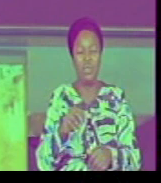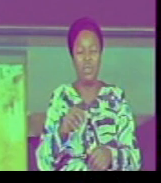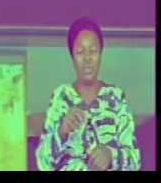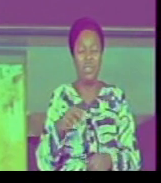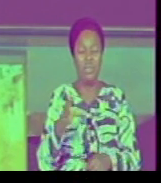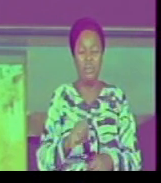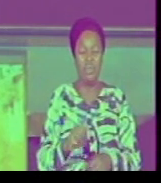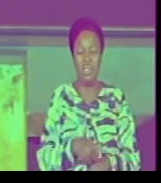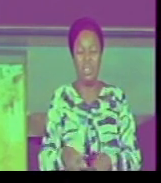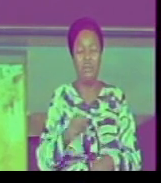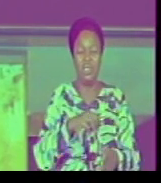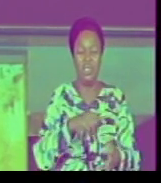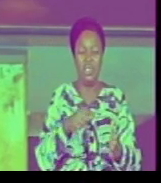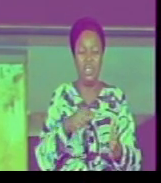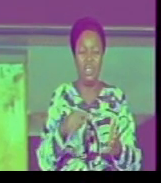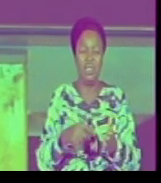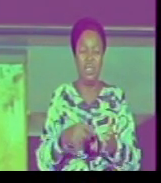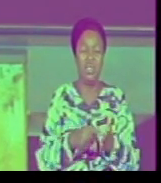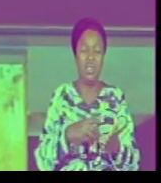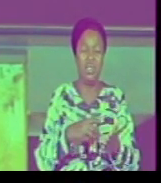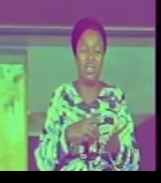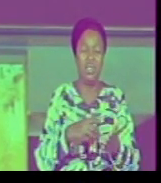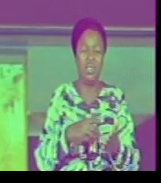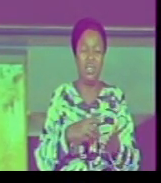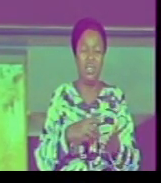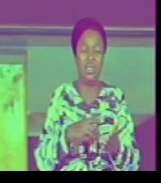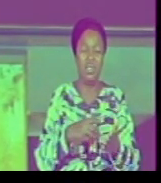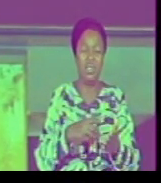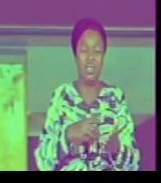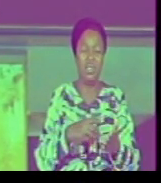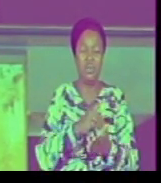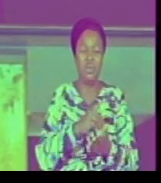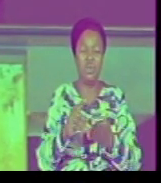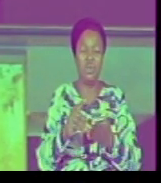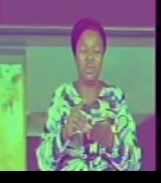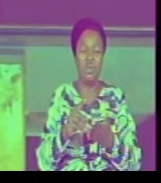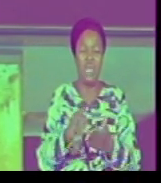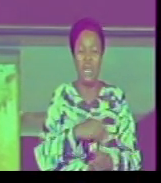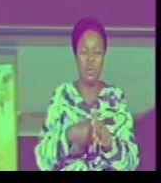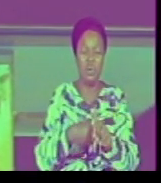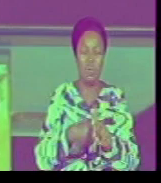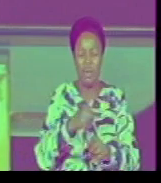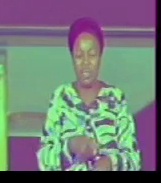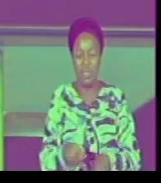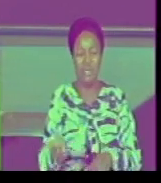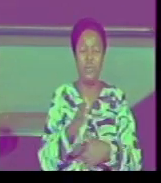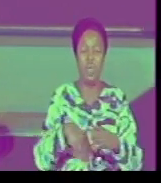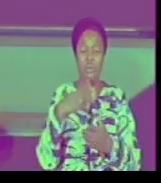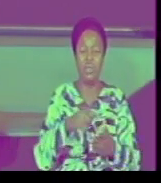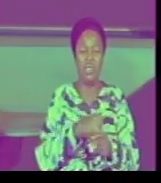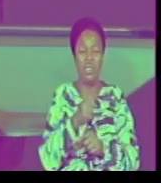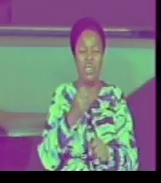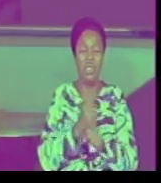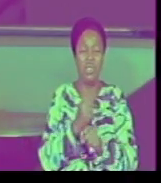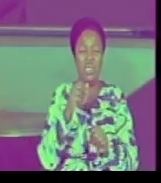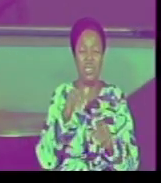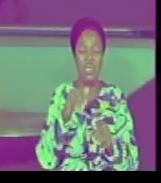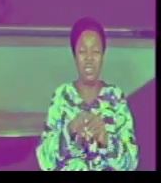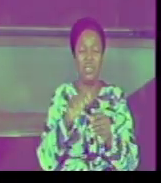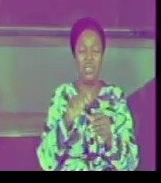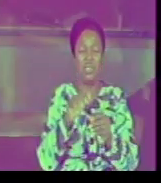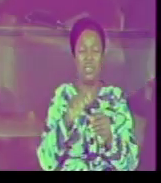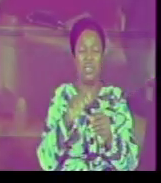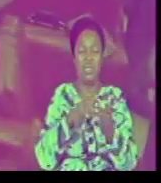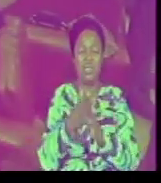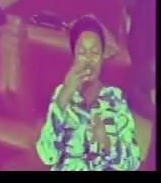Bless them this month. And bless them throughout the year in Jesus' name. And somebody